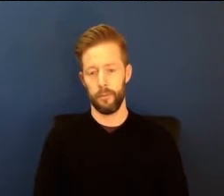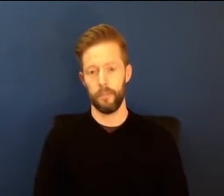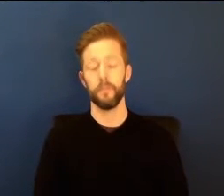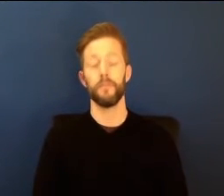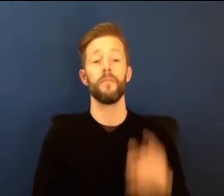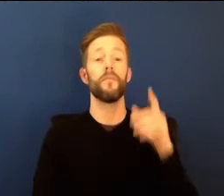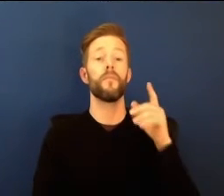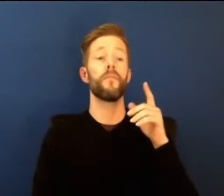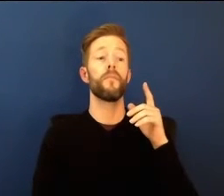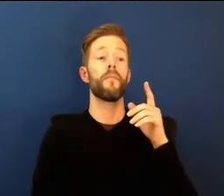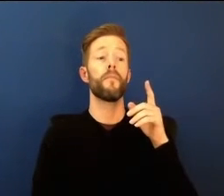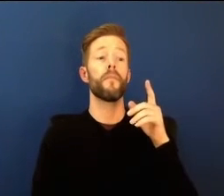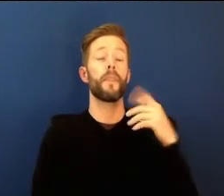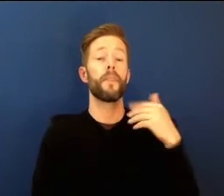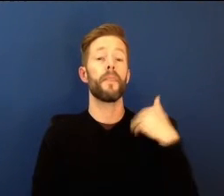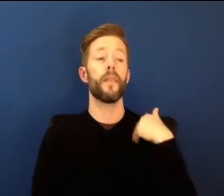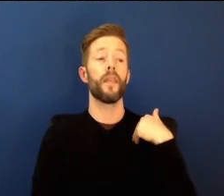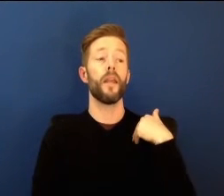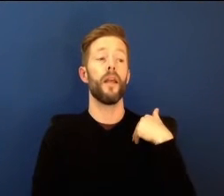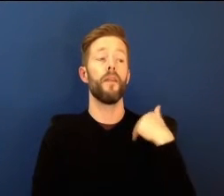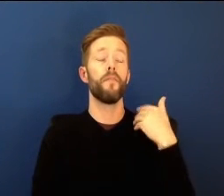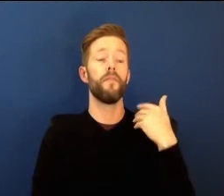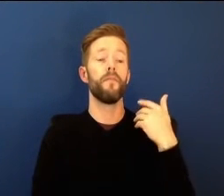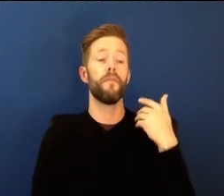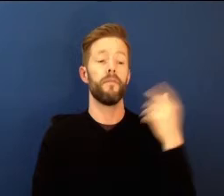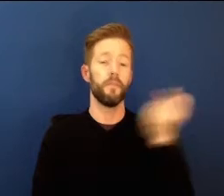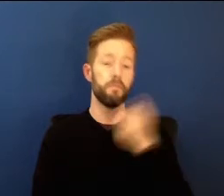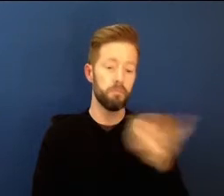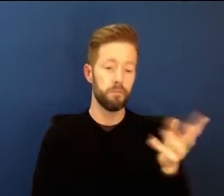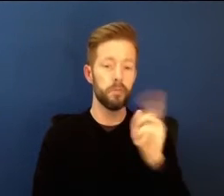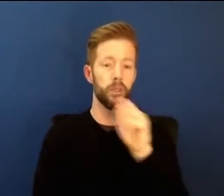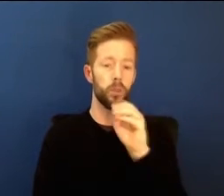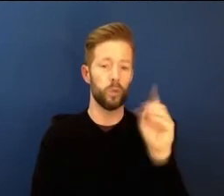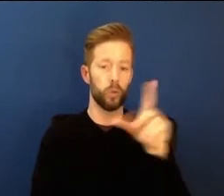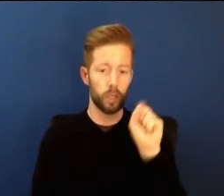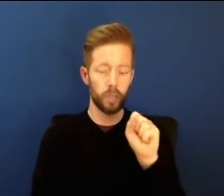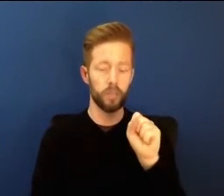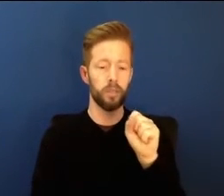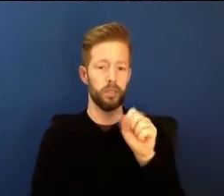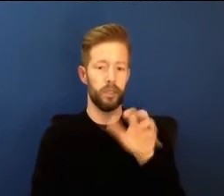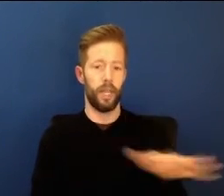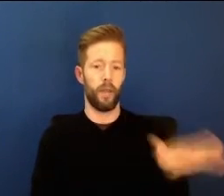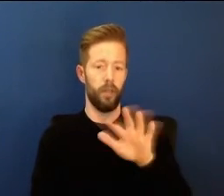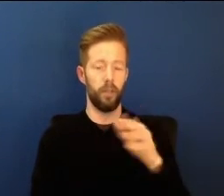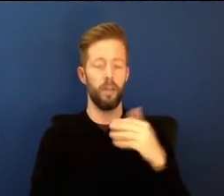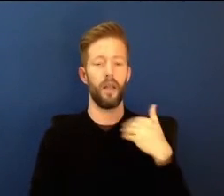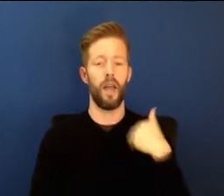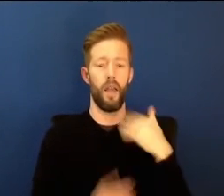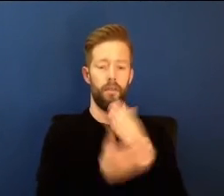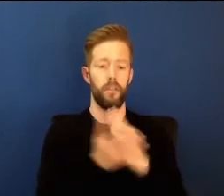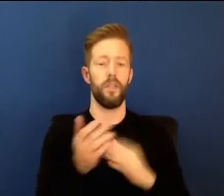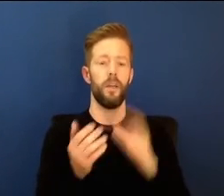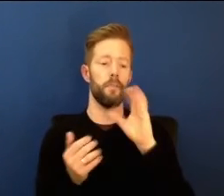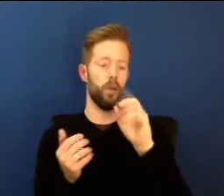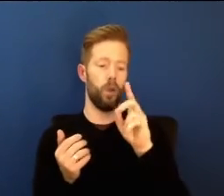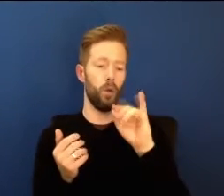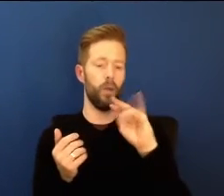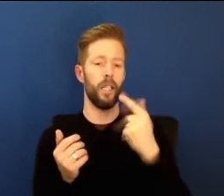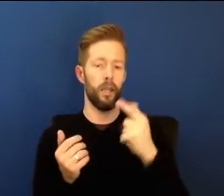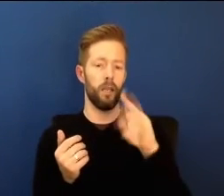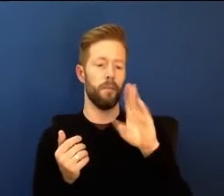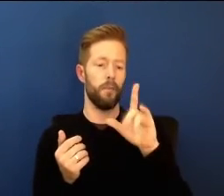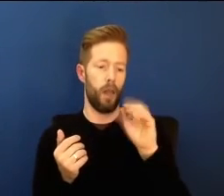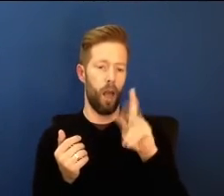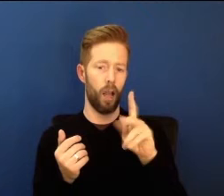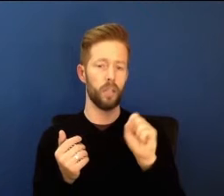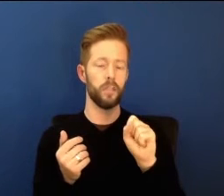So there's a number of tools that are out there. There are actually some coding